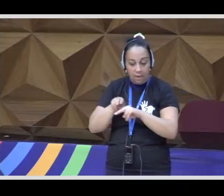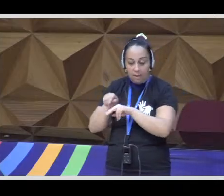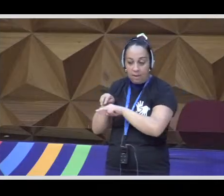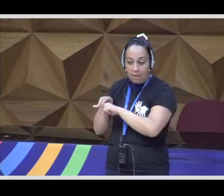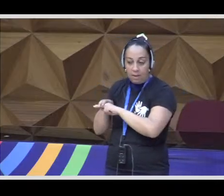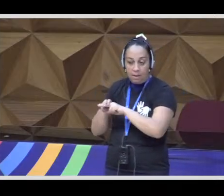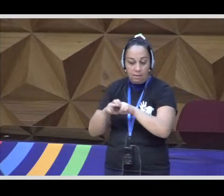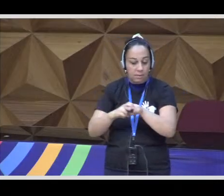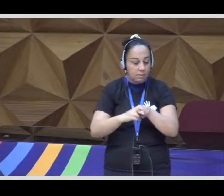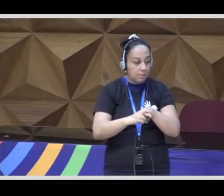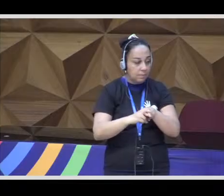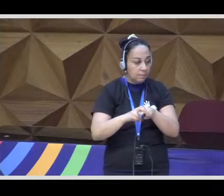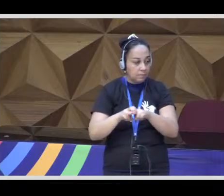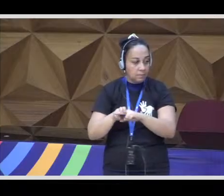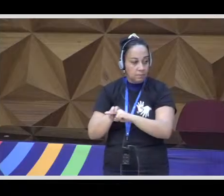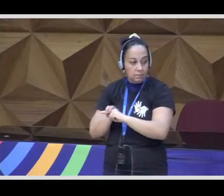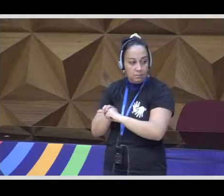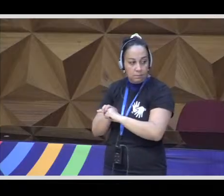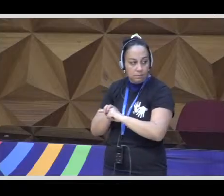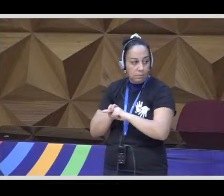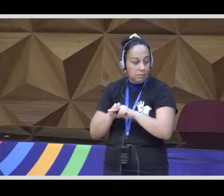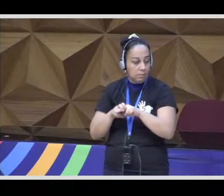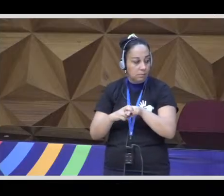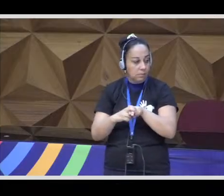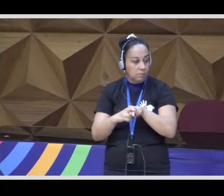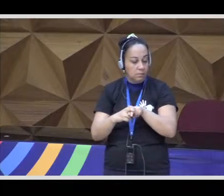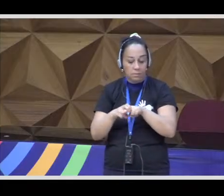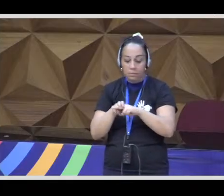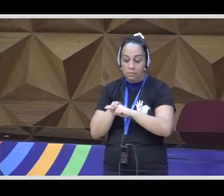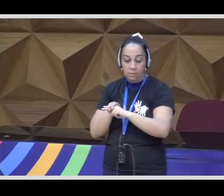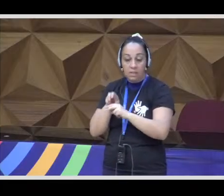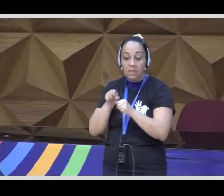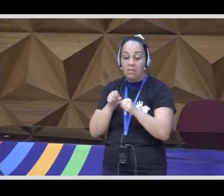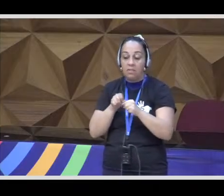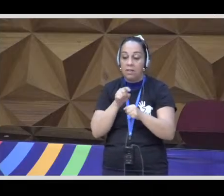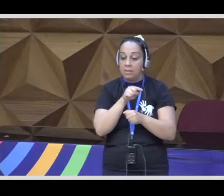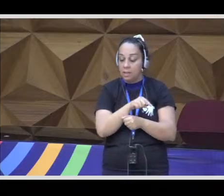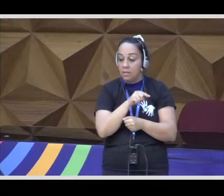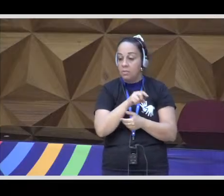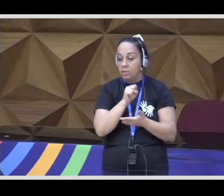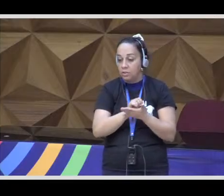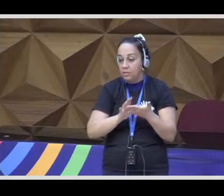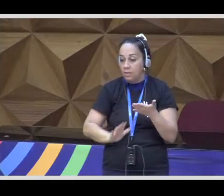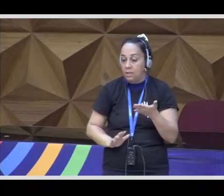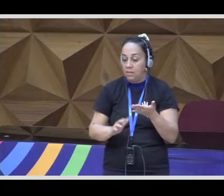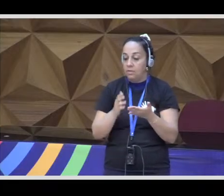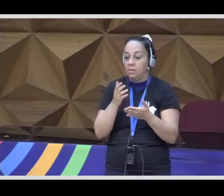they were doing a maths task in a window. This is basically a window in front of you.